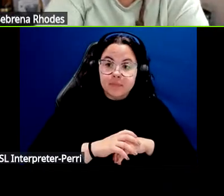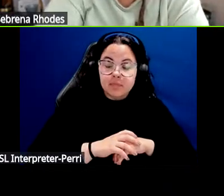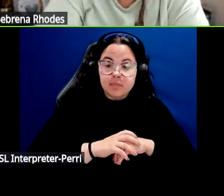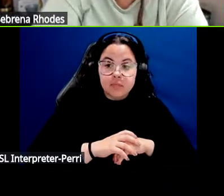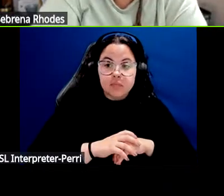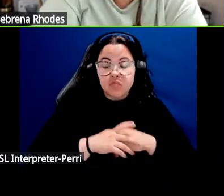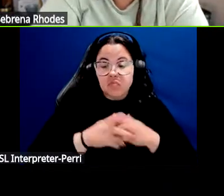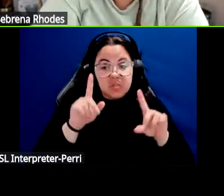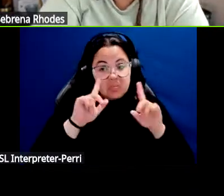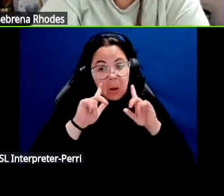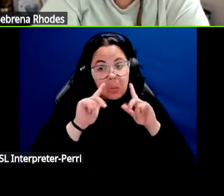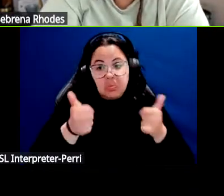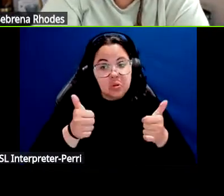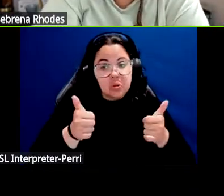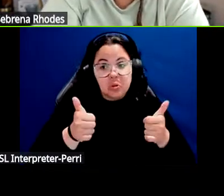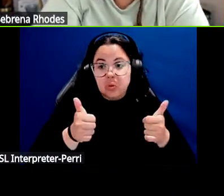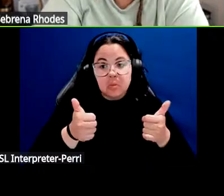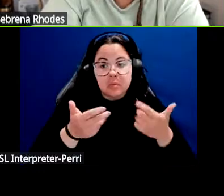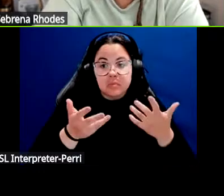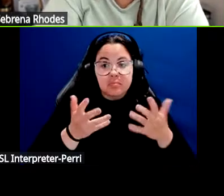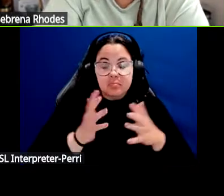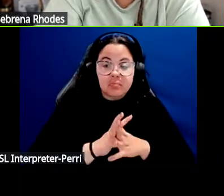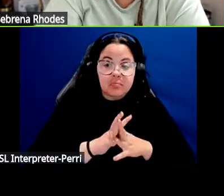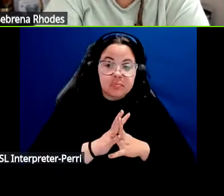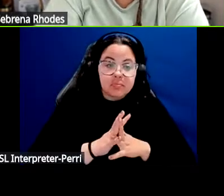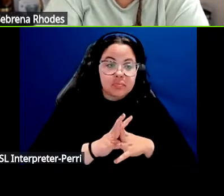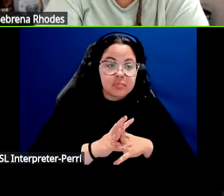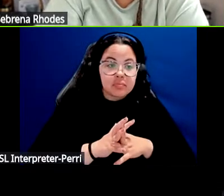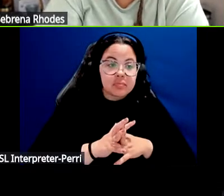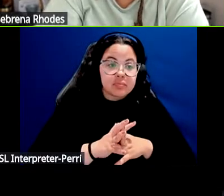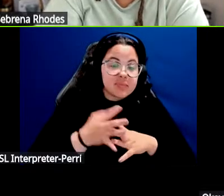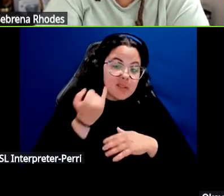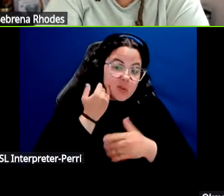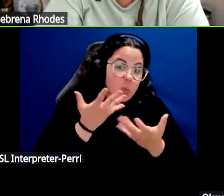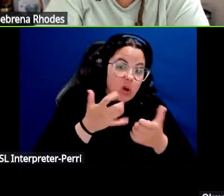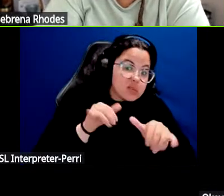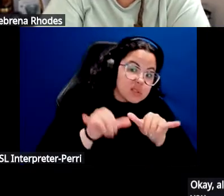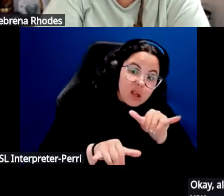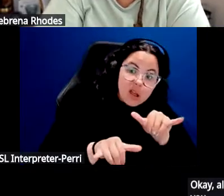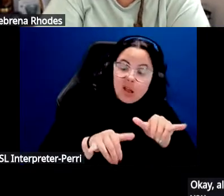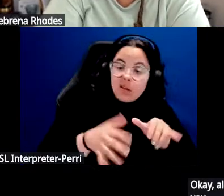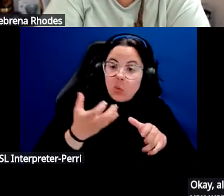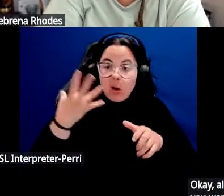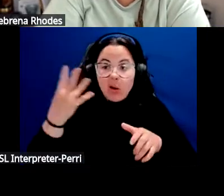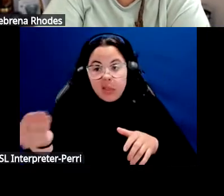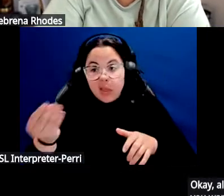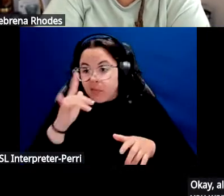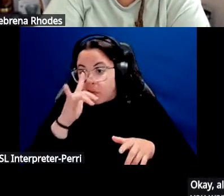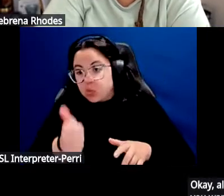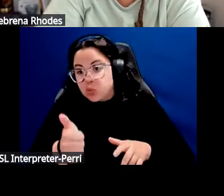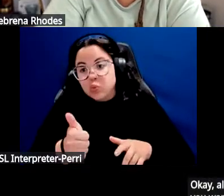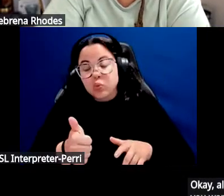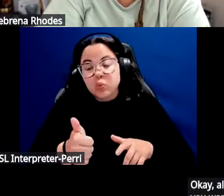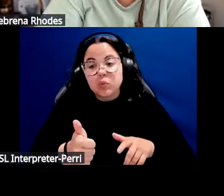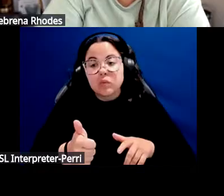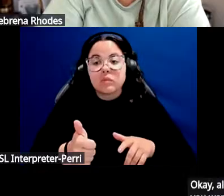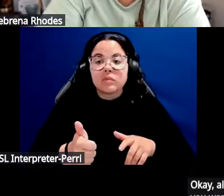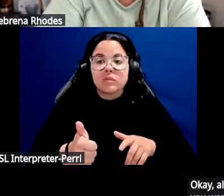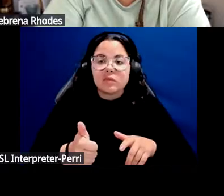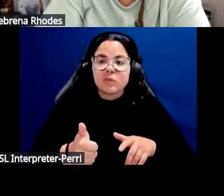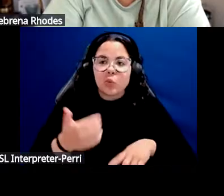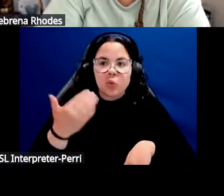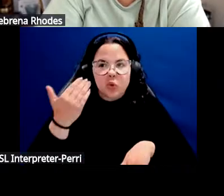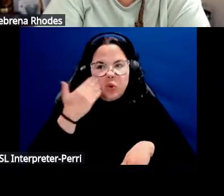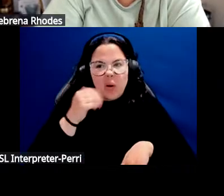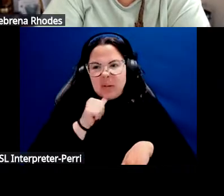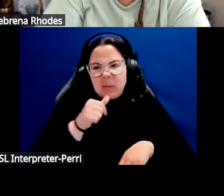means it's up to you. It's up to you, Mr. Jeremiah, if you want to stick around. Okay, well, Commissioner You Rhodes, you know, I haven't been in the best